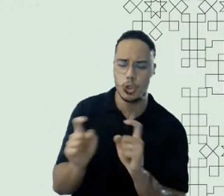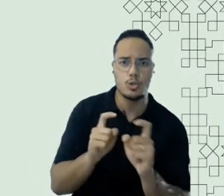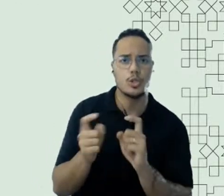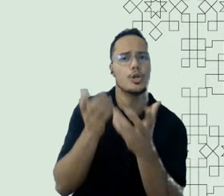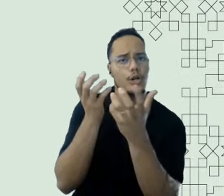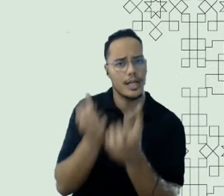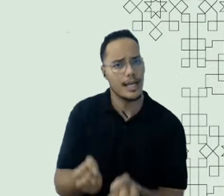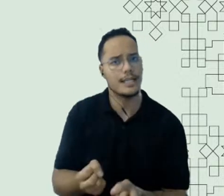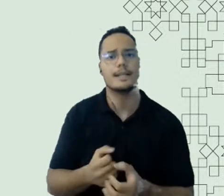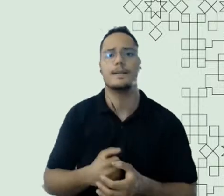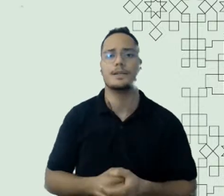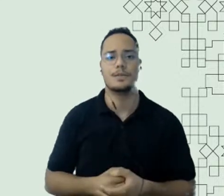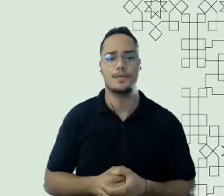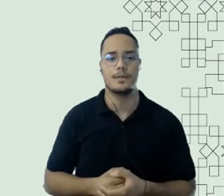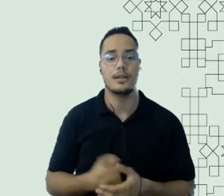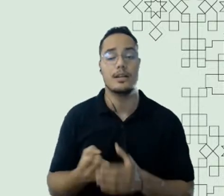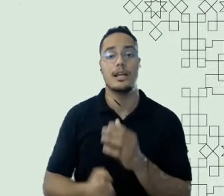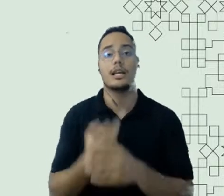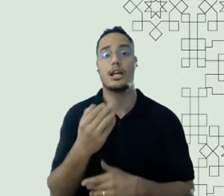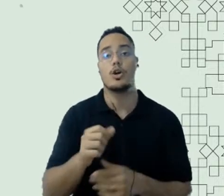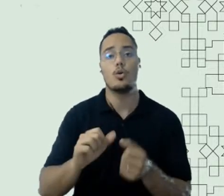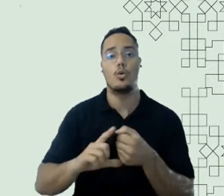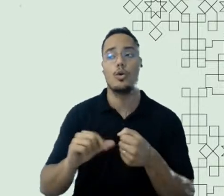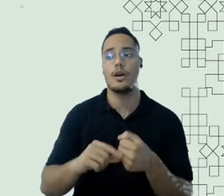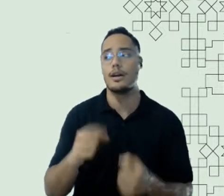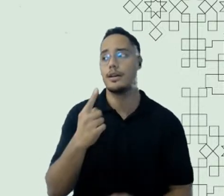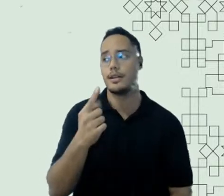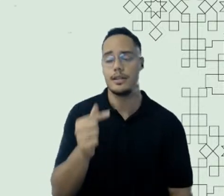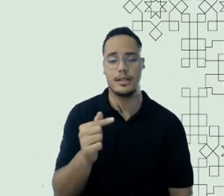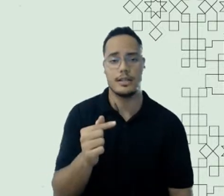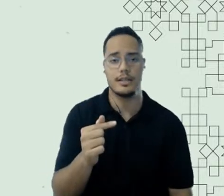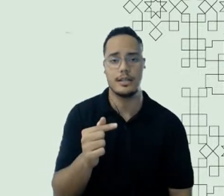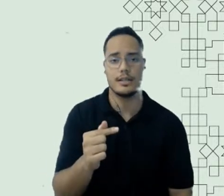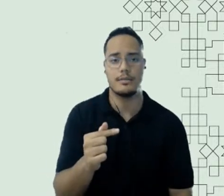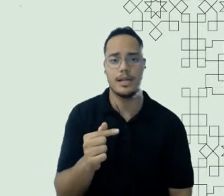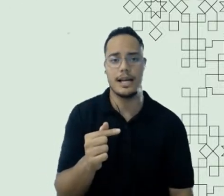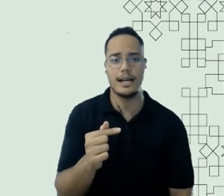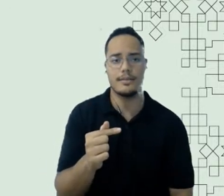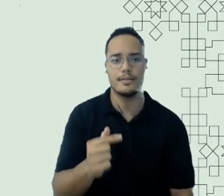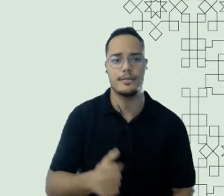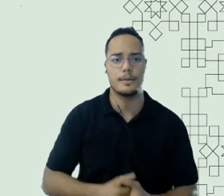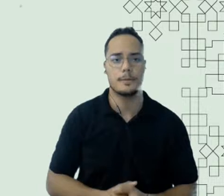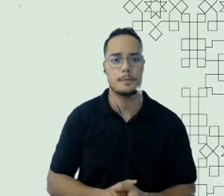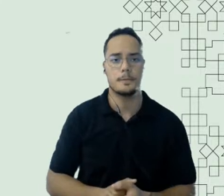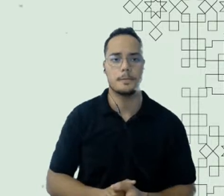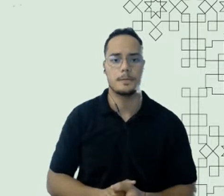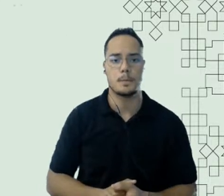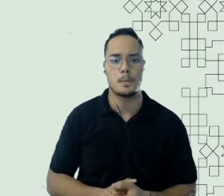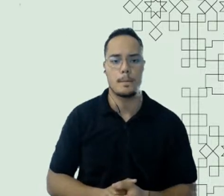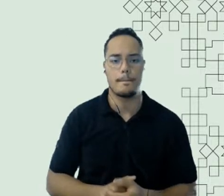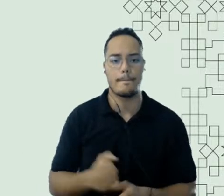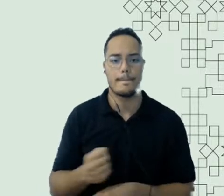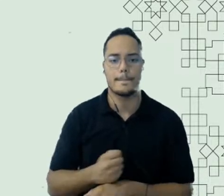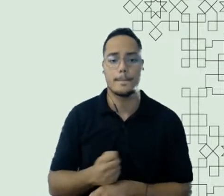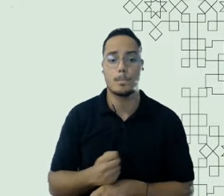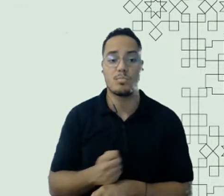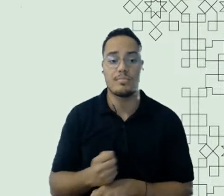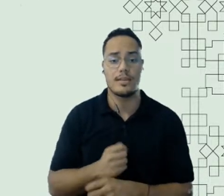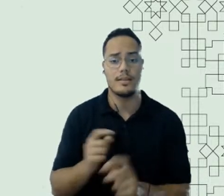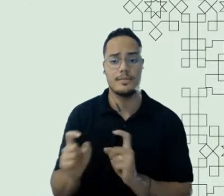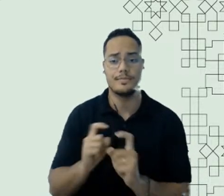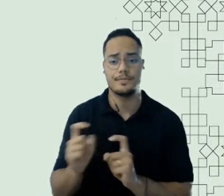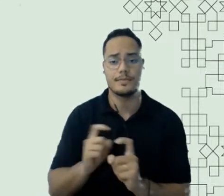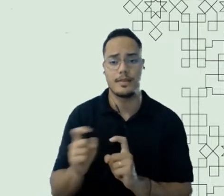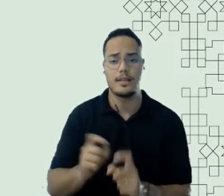and challenged during the years of discussion of the directive. To give you just one anecdote, during